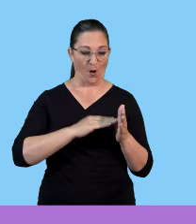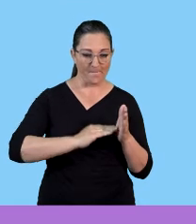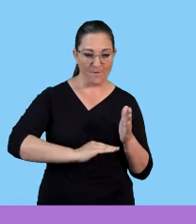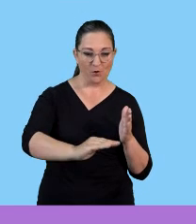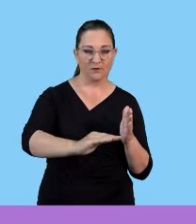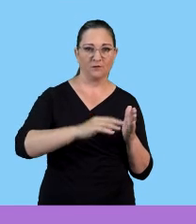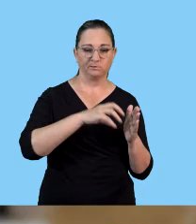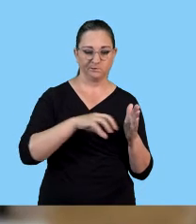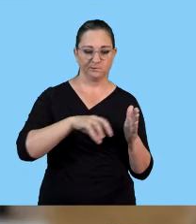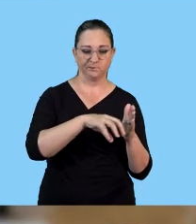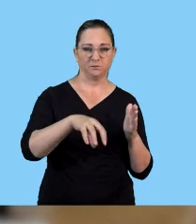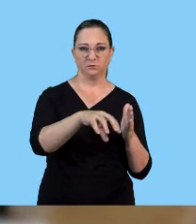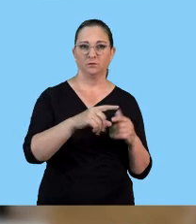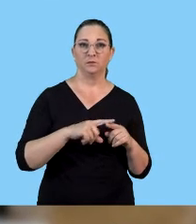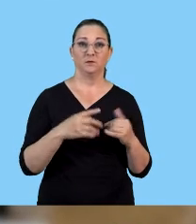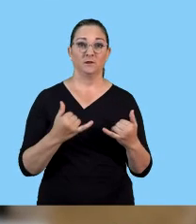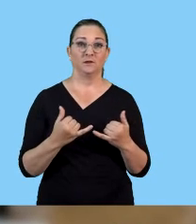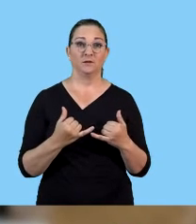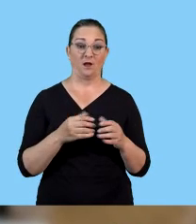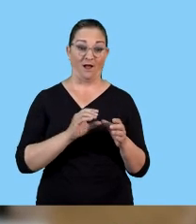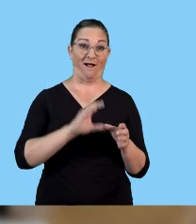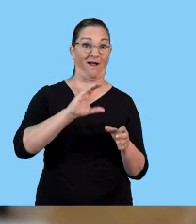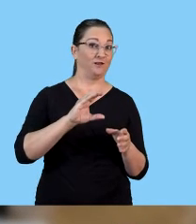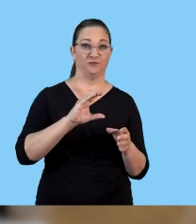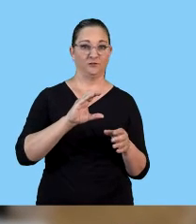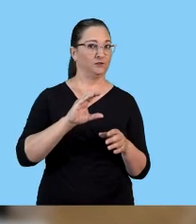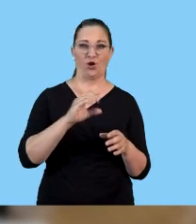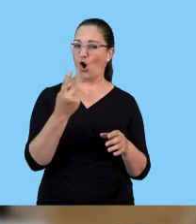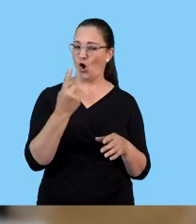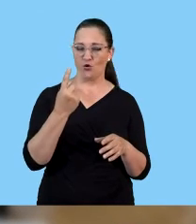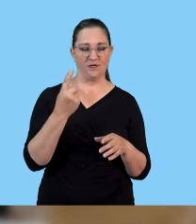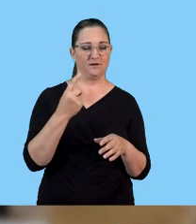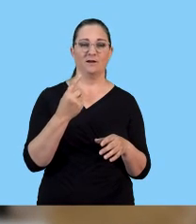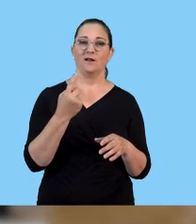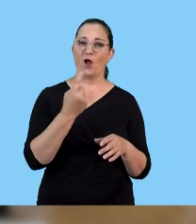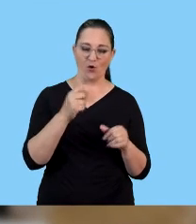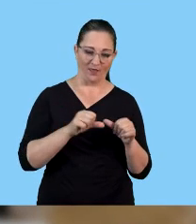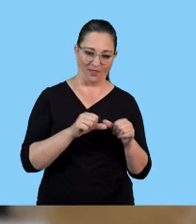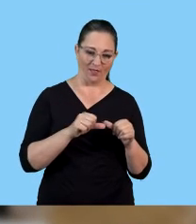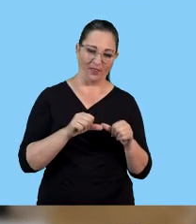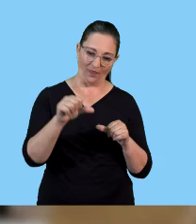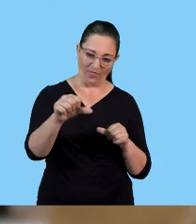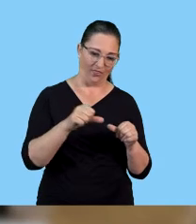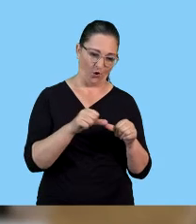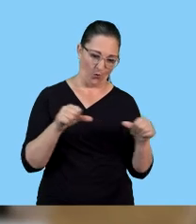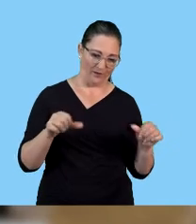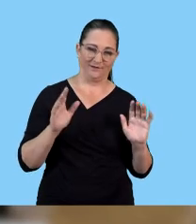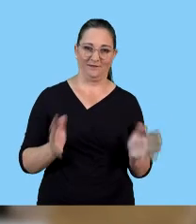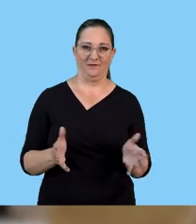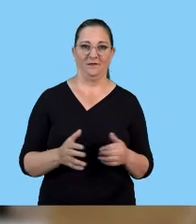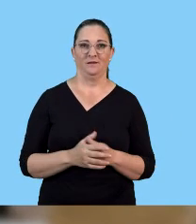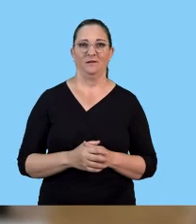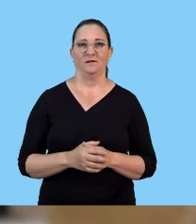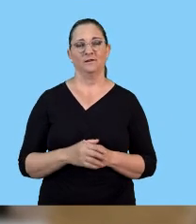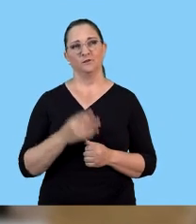just at the bottom layer. Now, if you think about it, the bottom layer wouldn't have height. It'll just have length and it'll just have